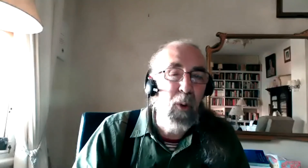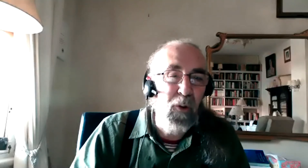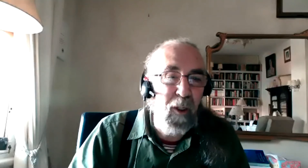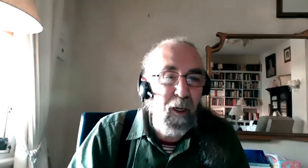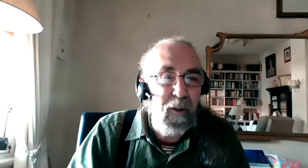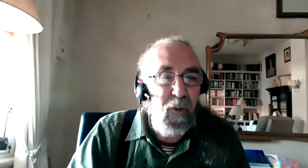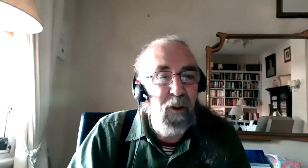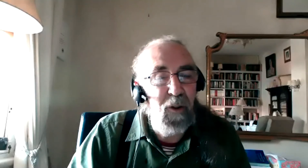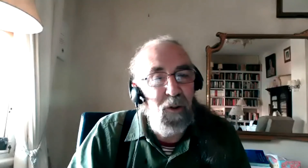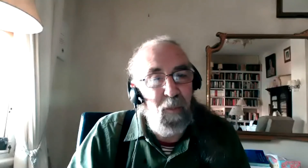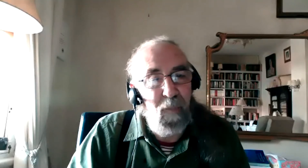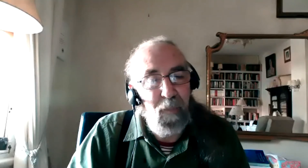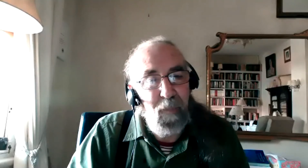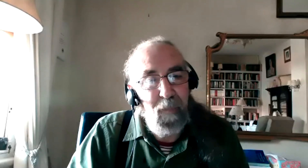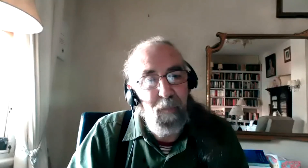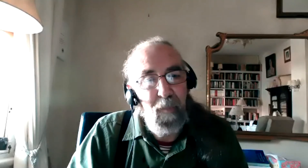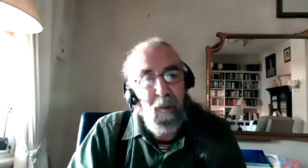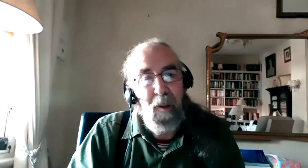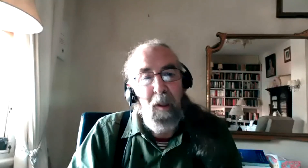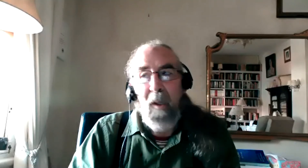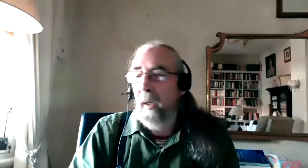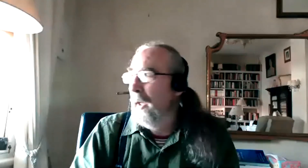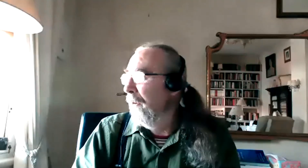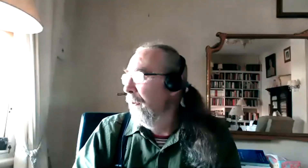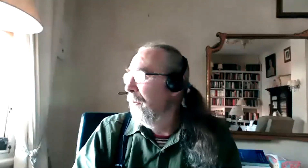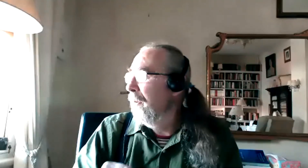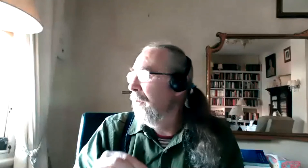Engstrom calls it an activity system.